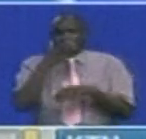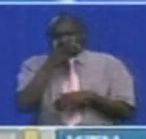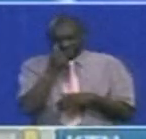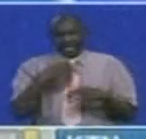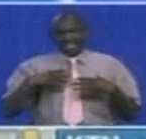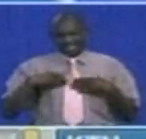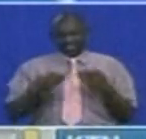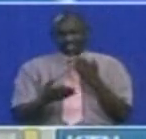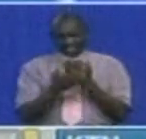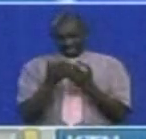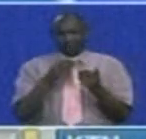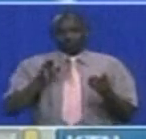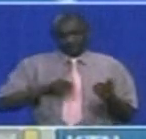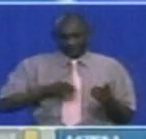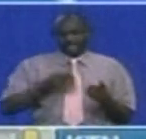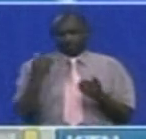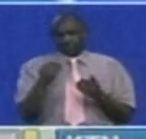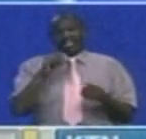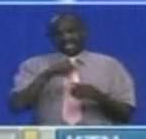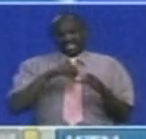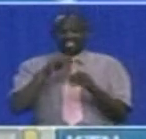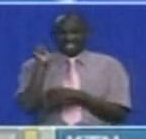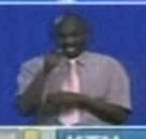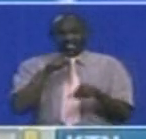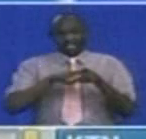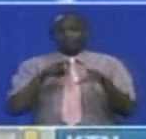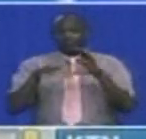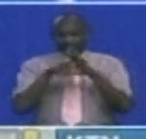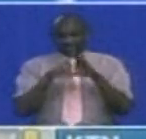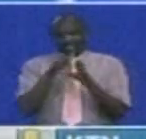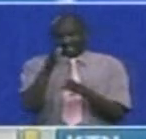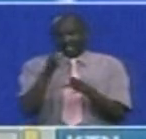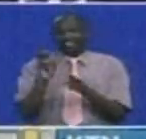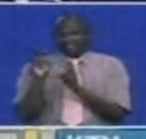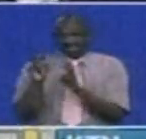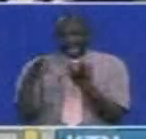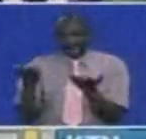and children in the country by participating in the marathon. Take a look.